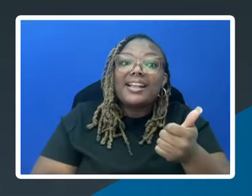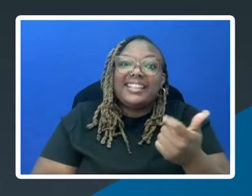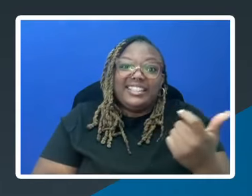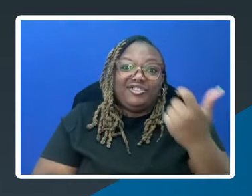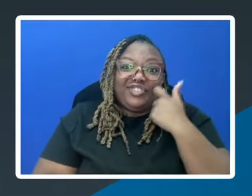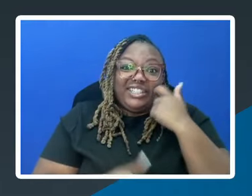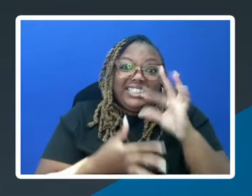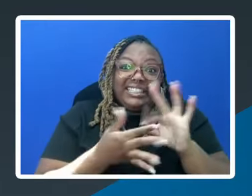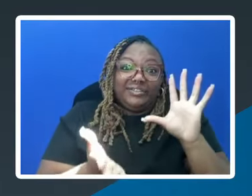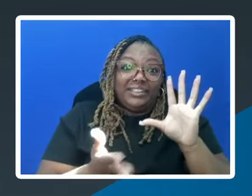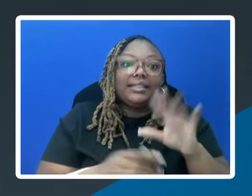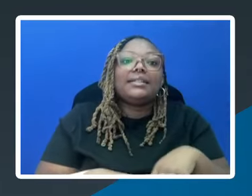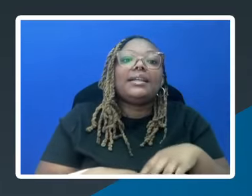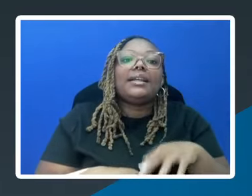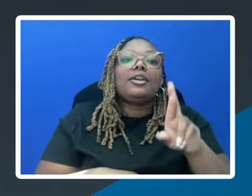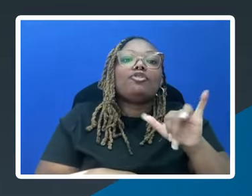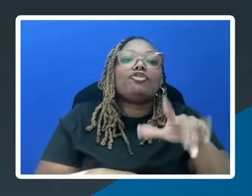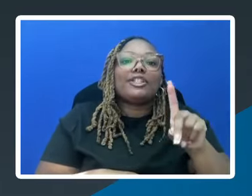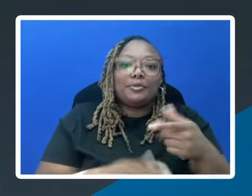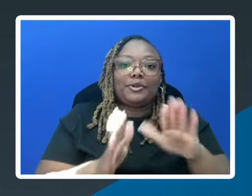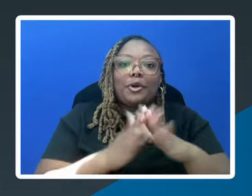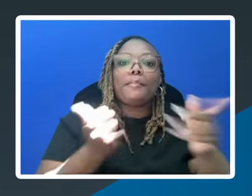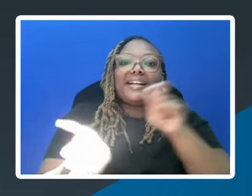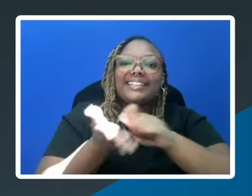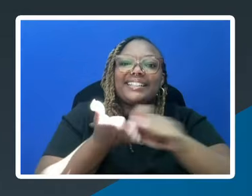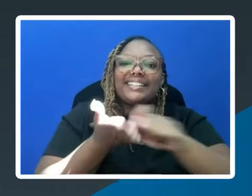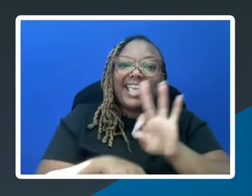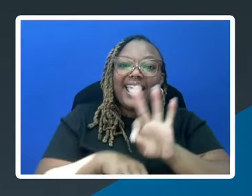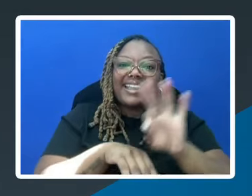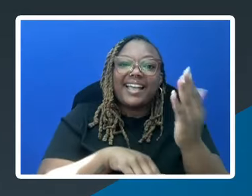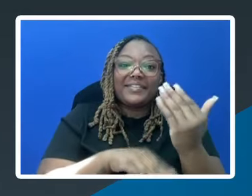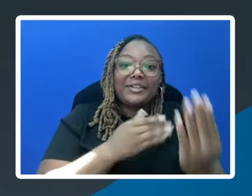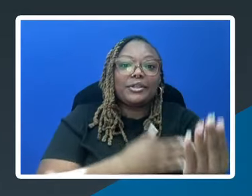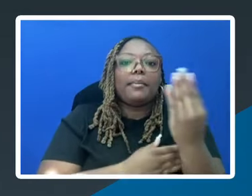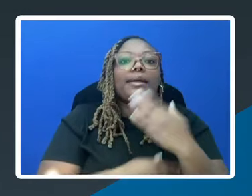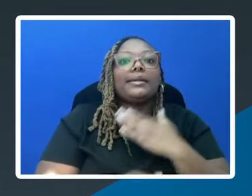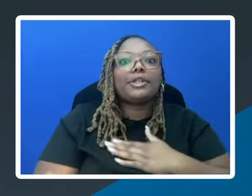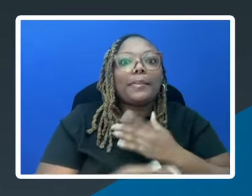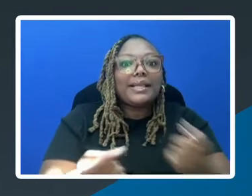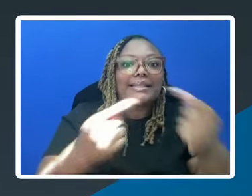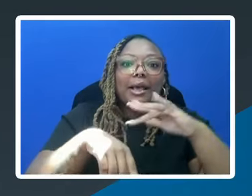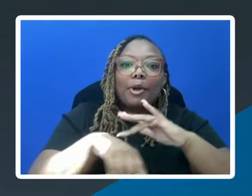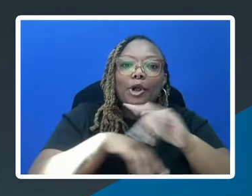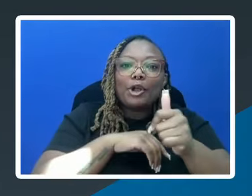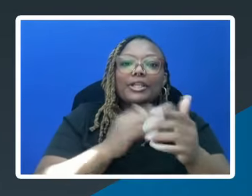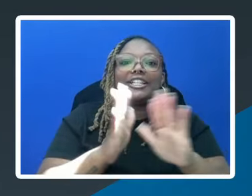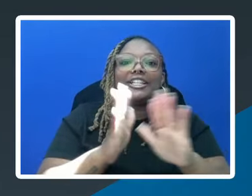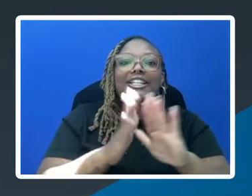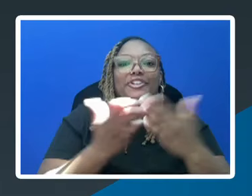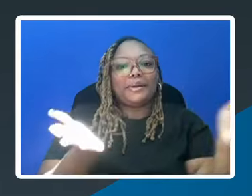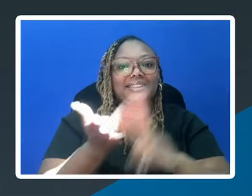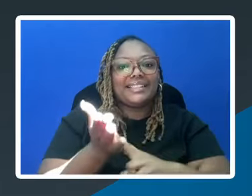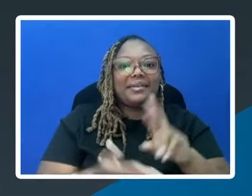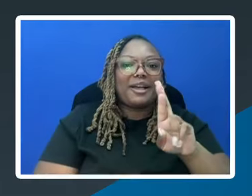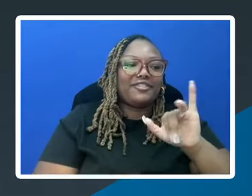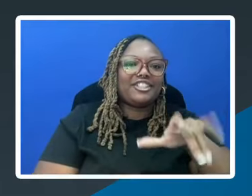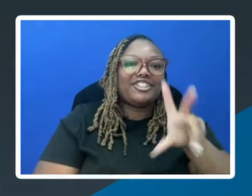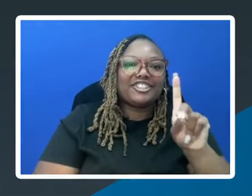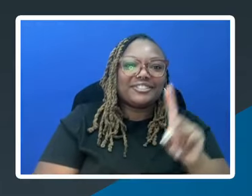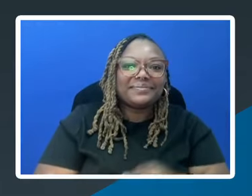Richard will be doing a book signing at 9:15 in the morning, so please make sure to come early to get a book signed by Richard.